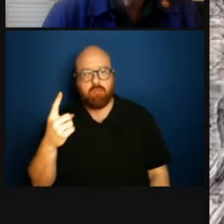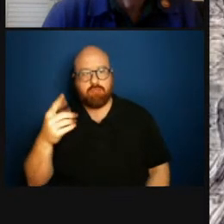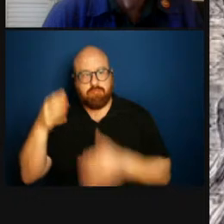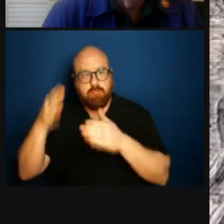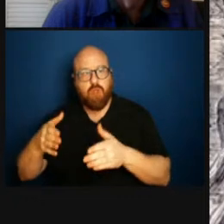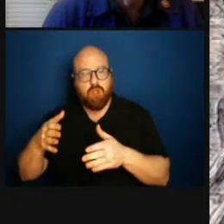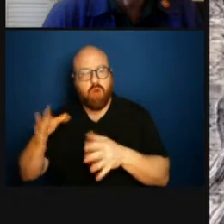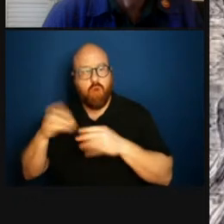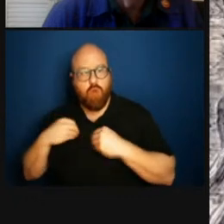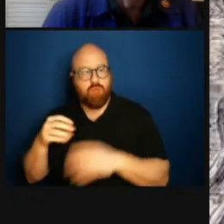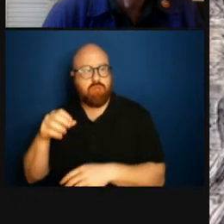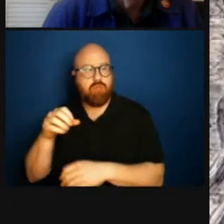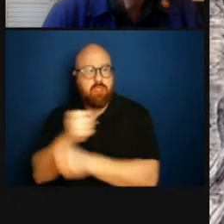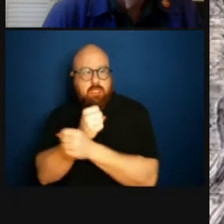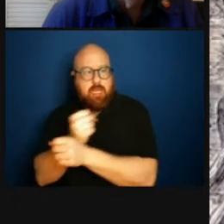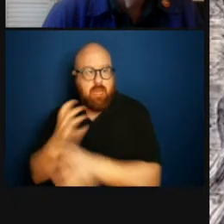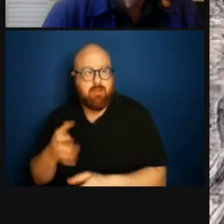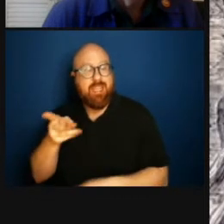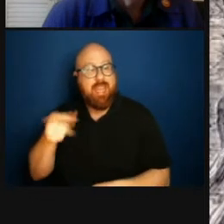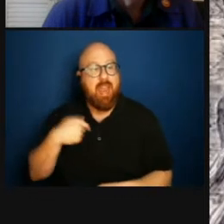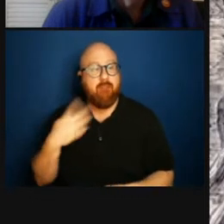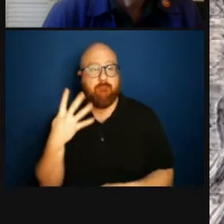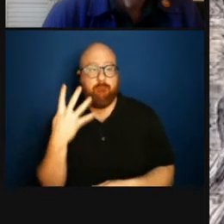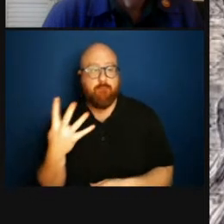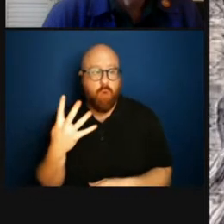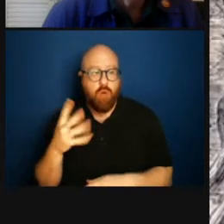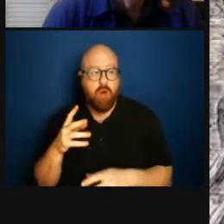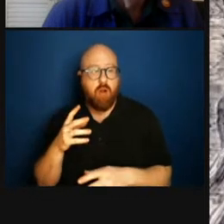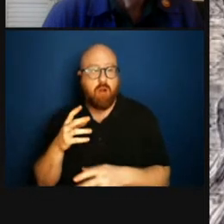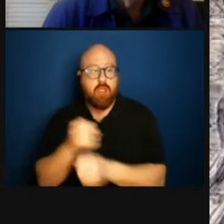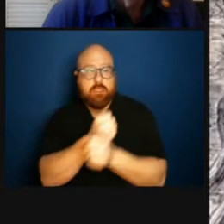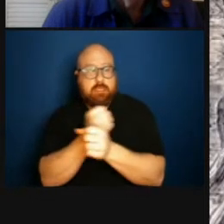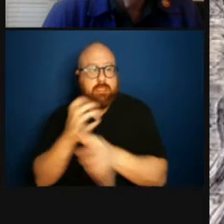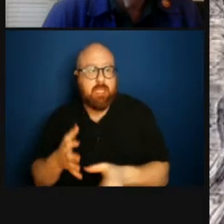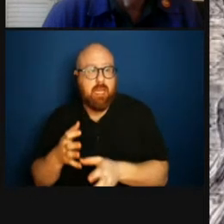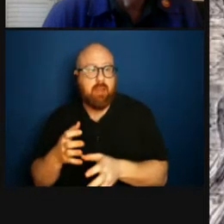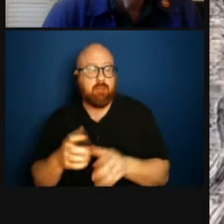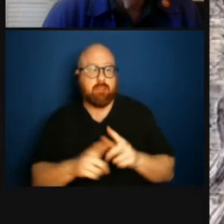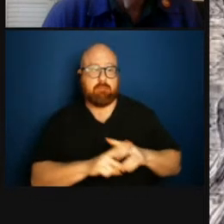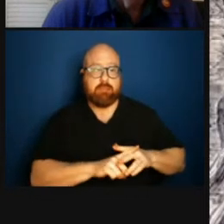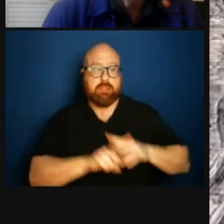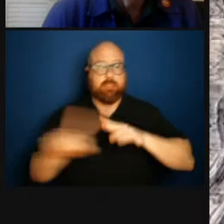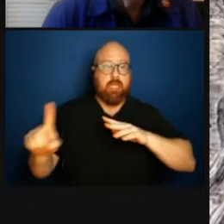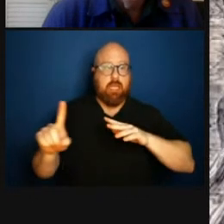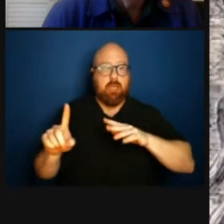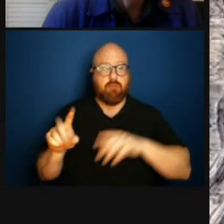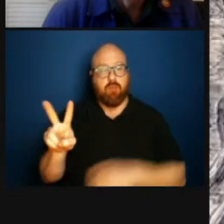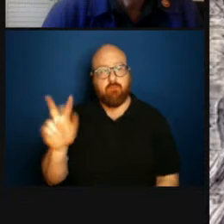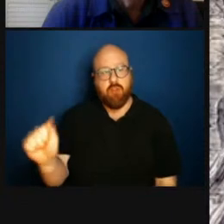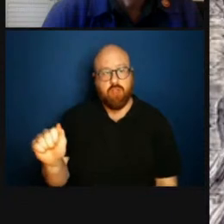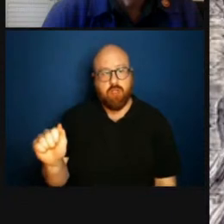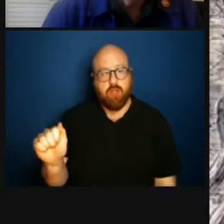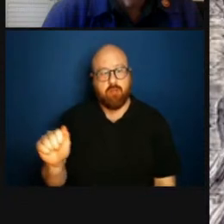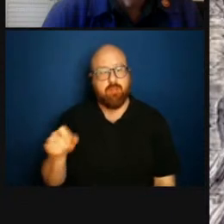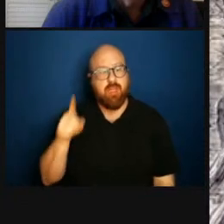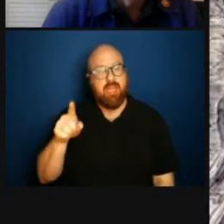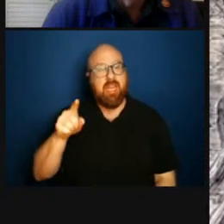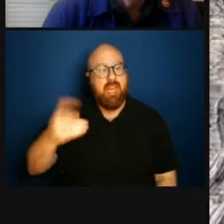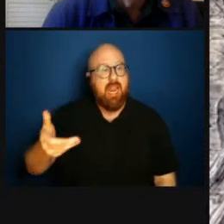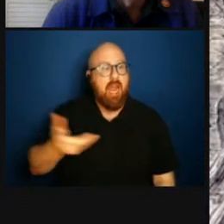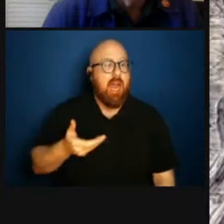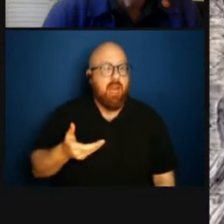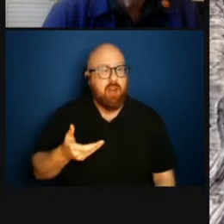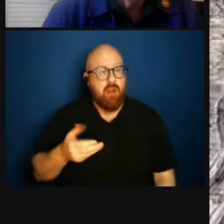slaves escape into Pennsylvania, and Gorsuch took a posse with a federal agent to get them back. Gorsuch got